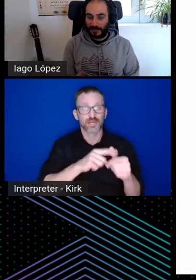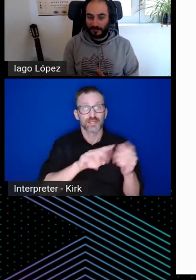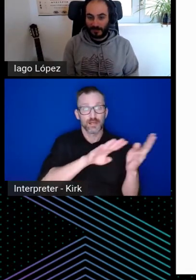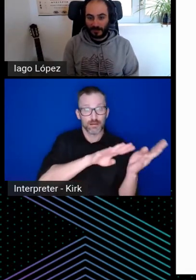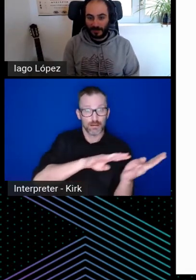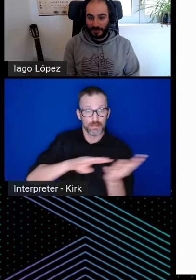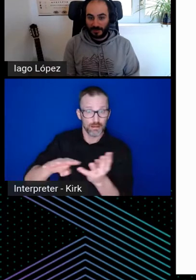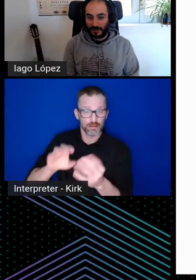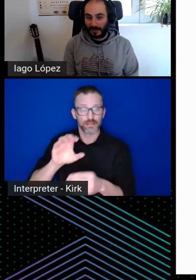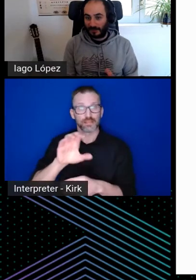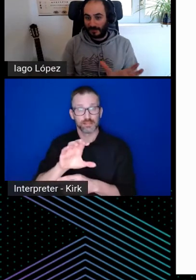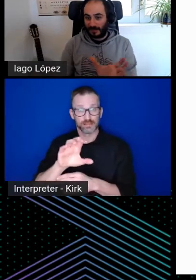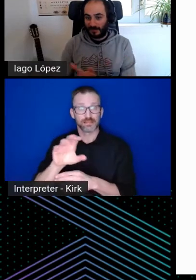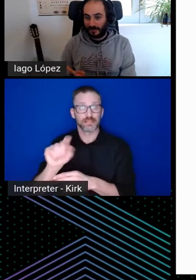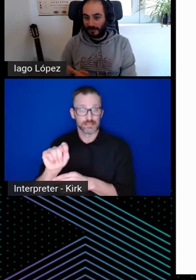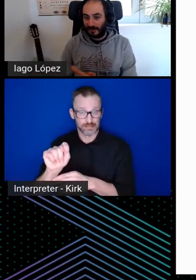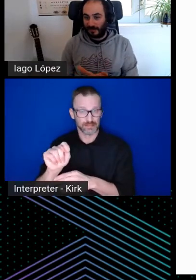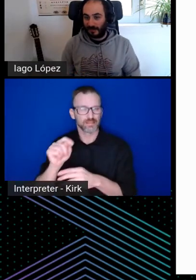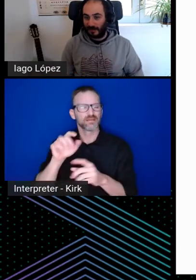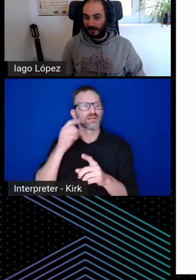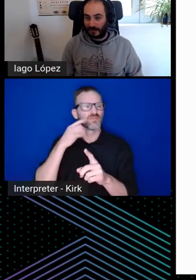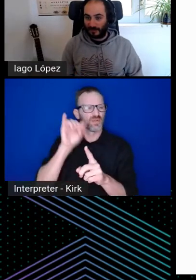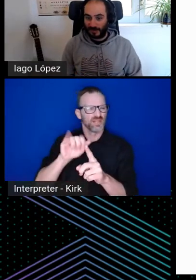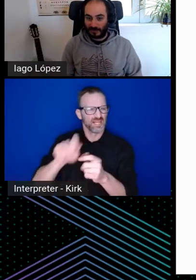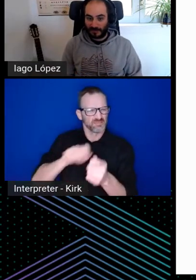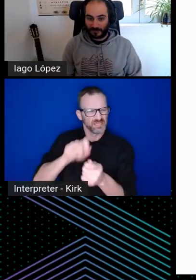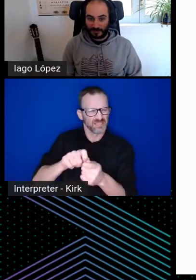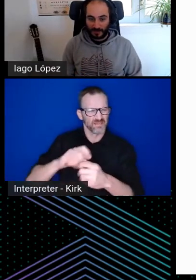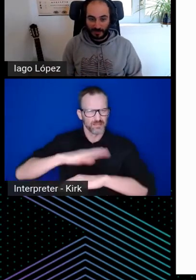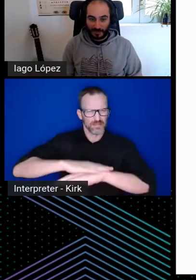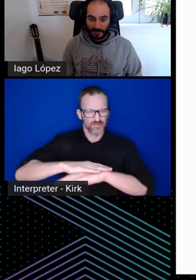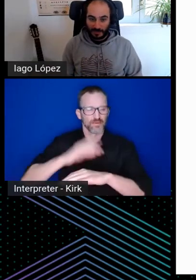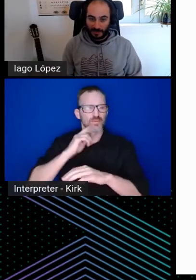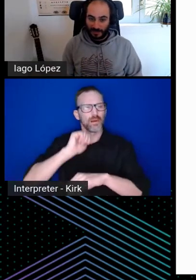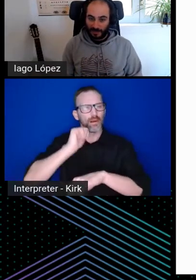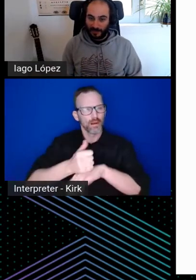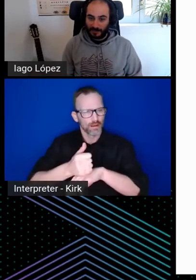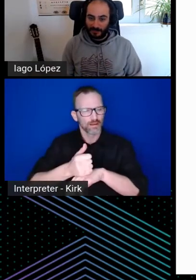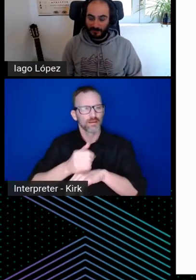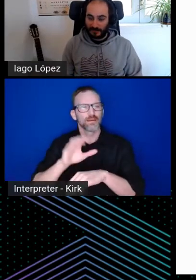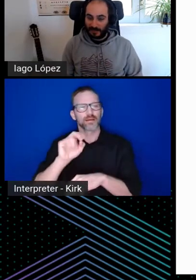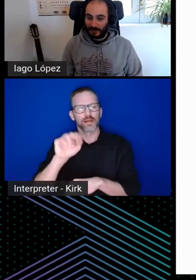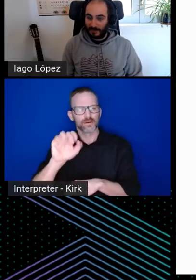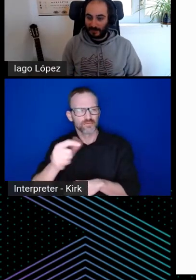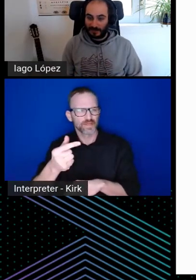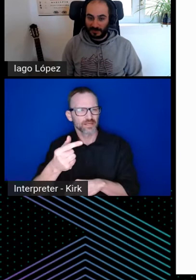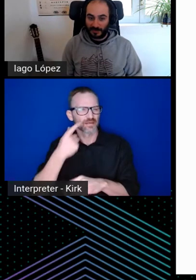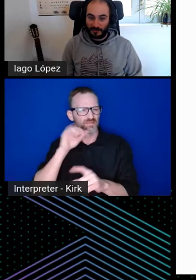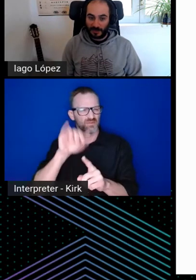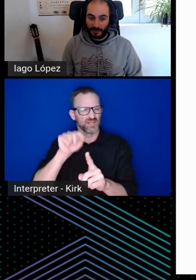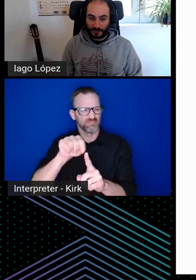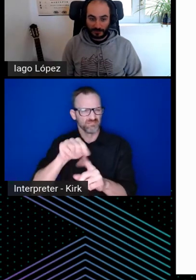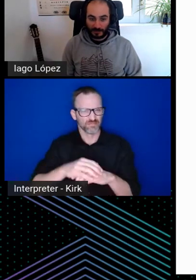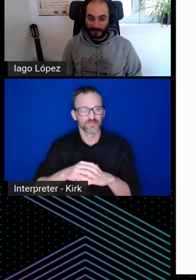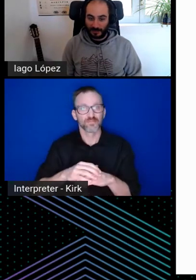particular platform, and then that generates the Ignition config for that platform. And the then result is at the bottom, and it's